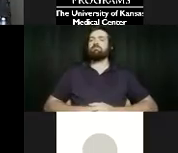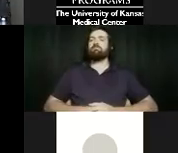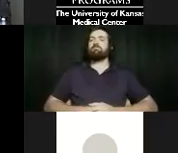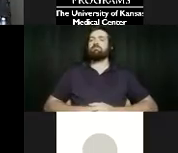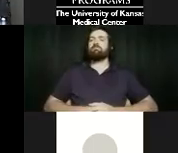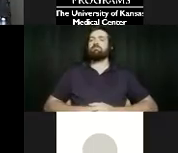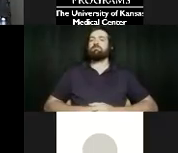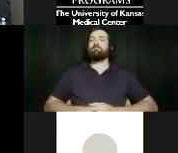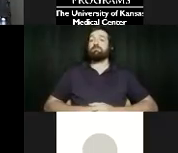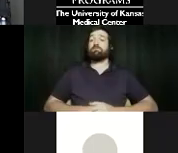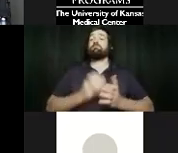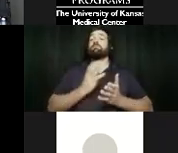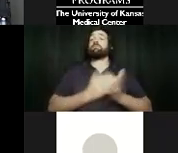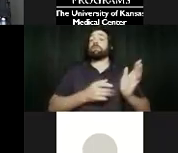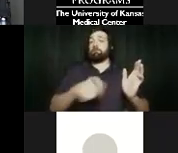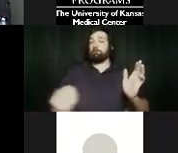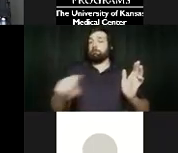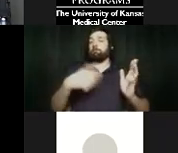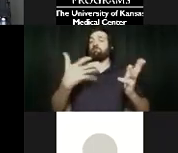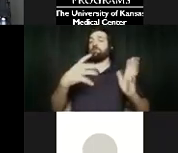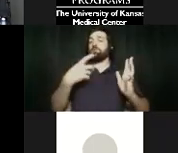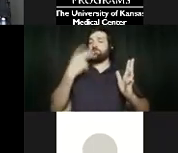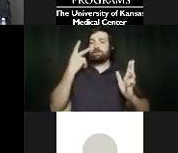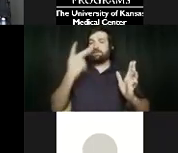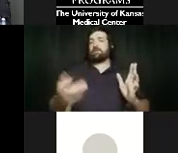Some of you have seen things like this before.